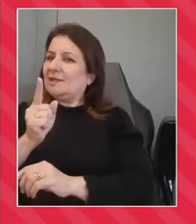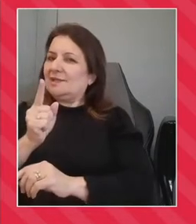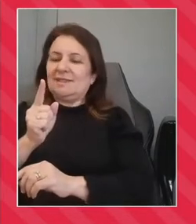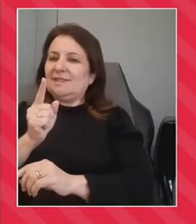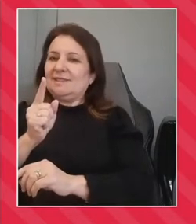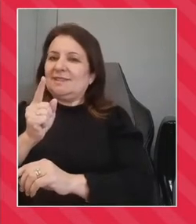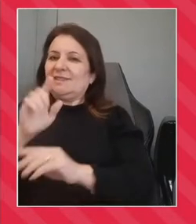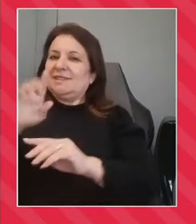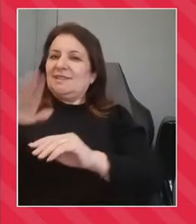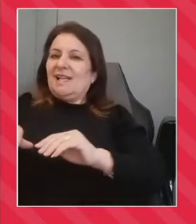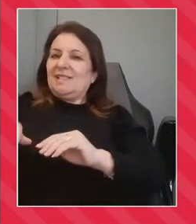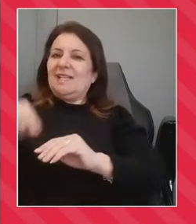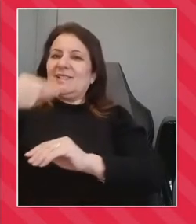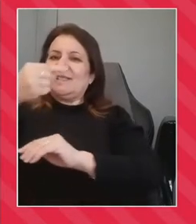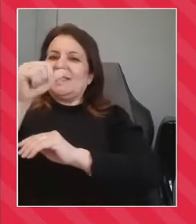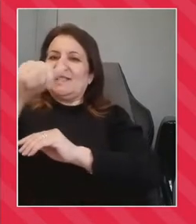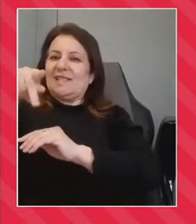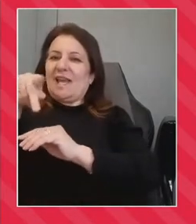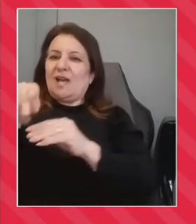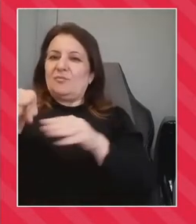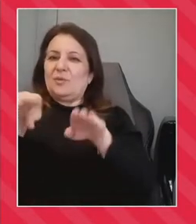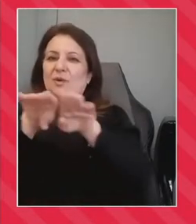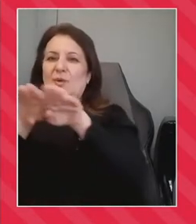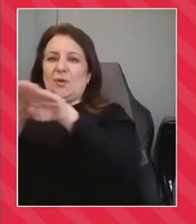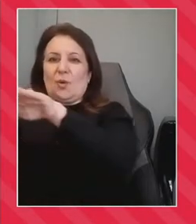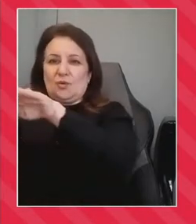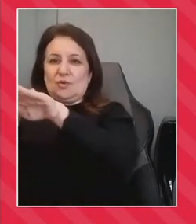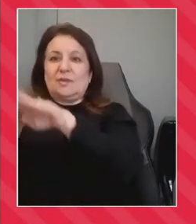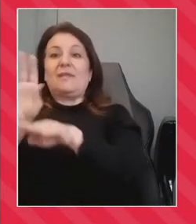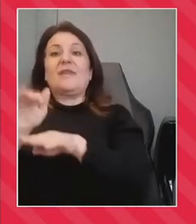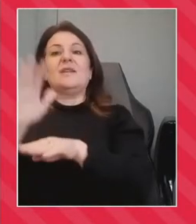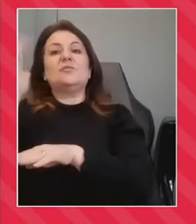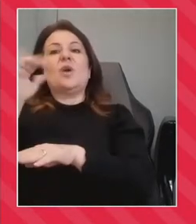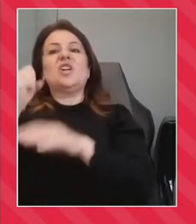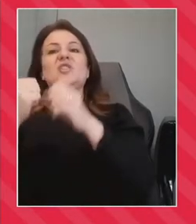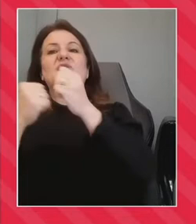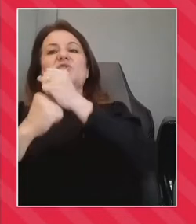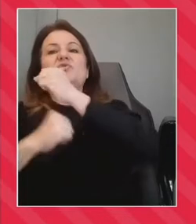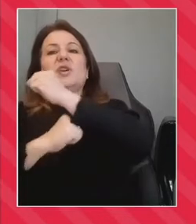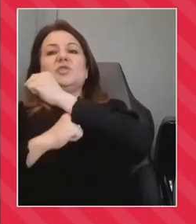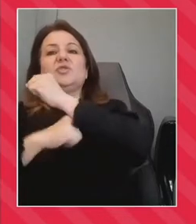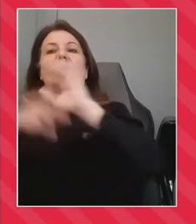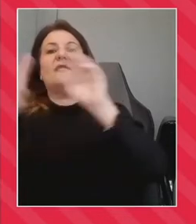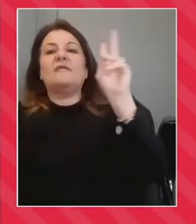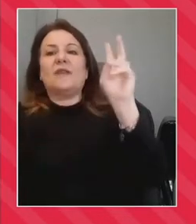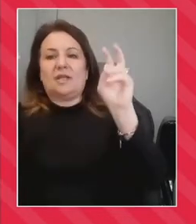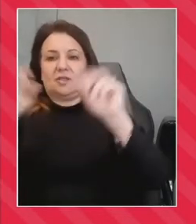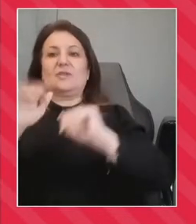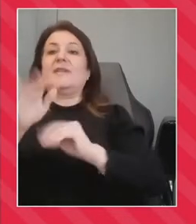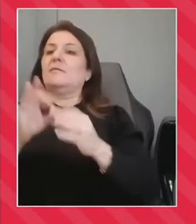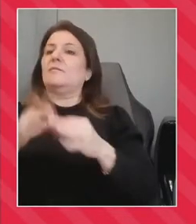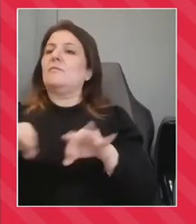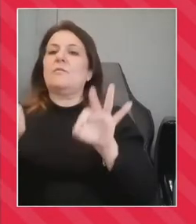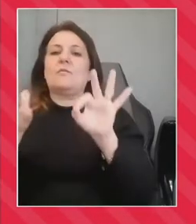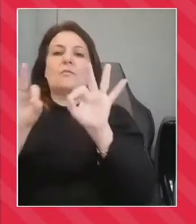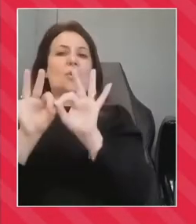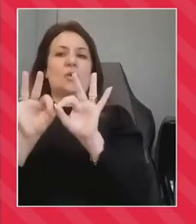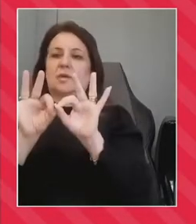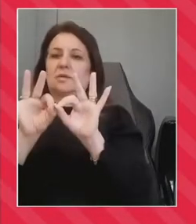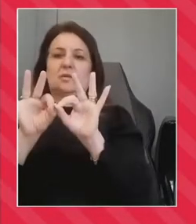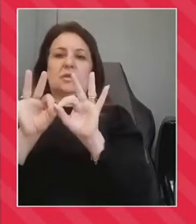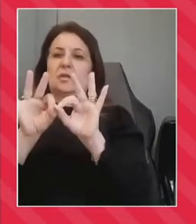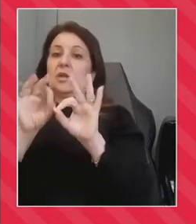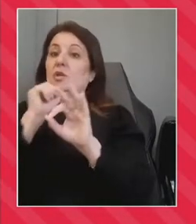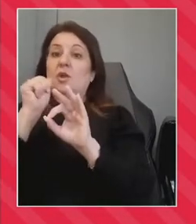gaps. And though that's really related to structural factors, and that becomes very important in not only building